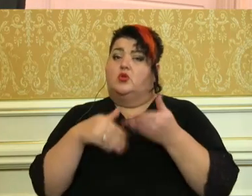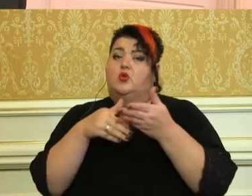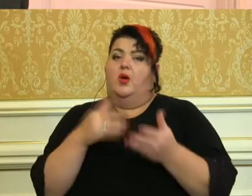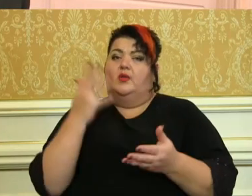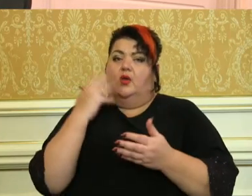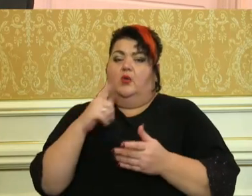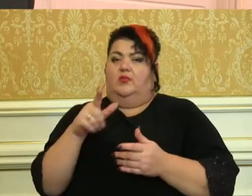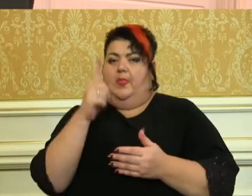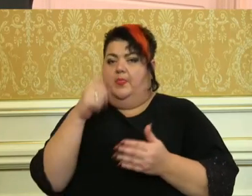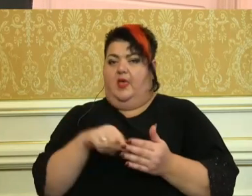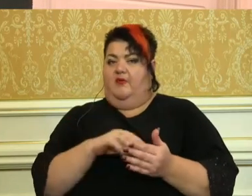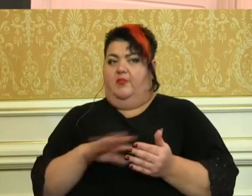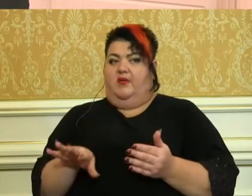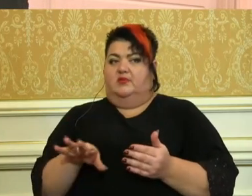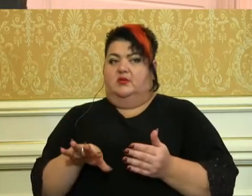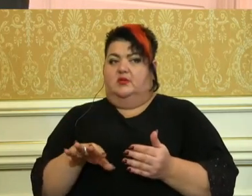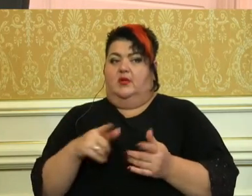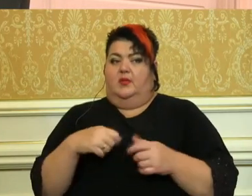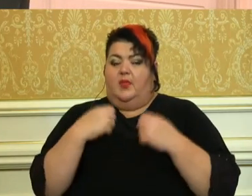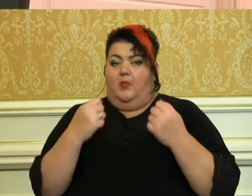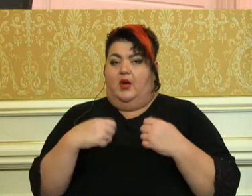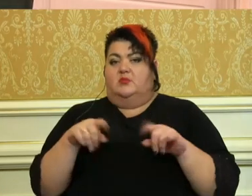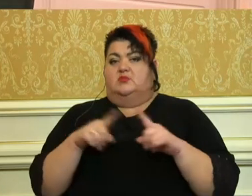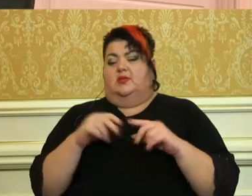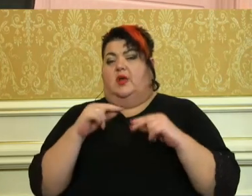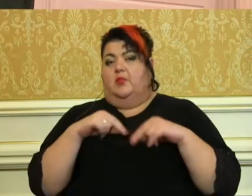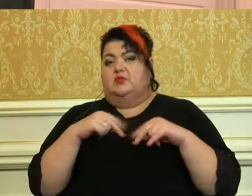involve her, etc. So well, if the person, the